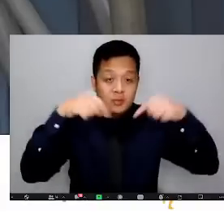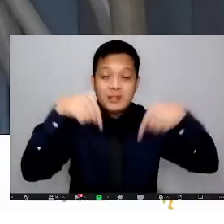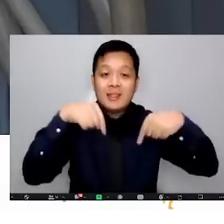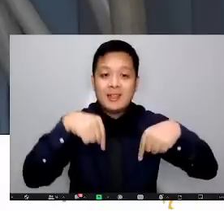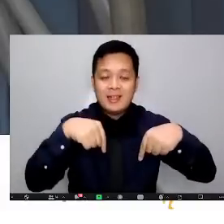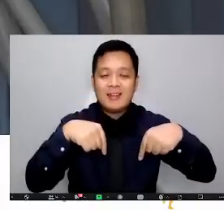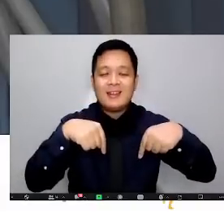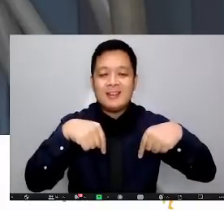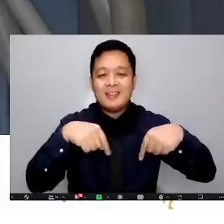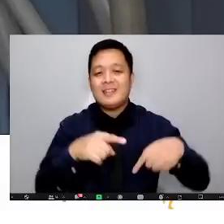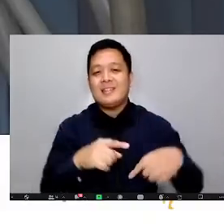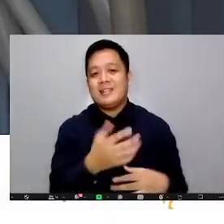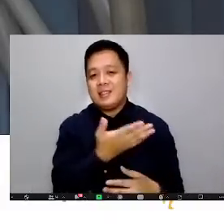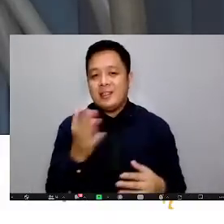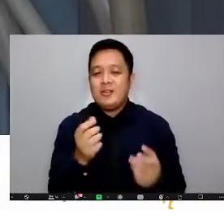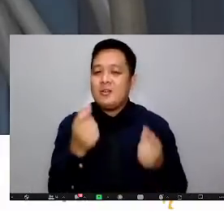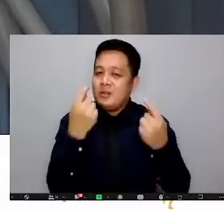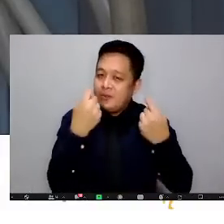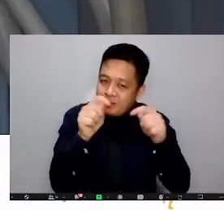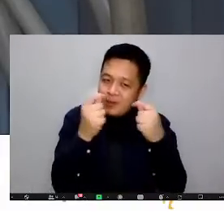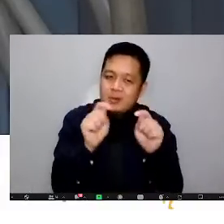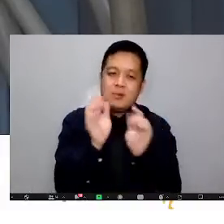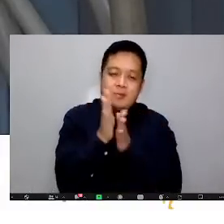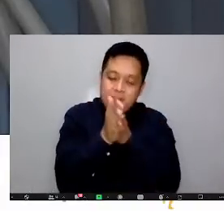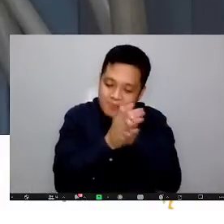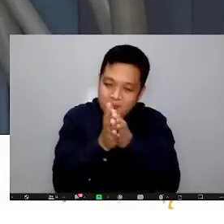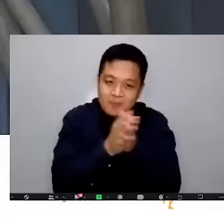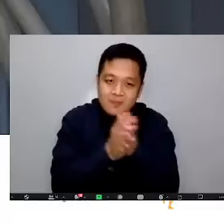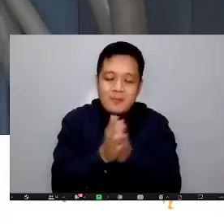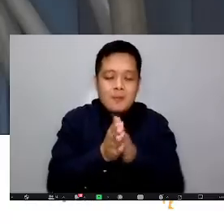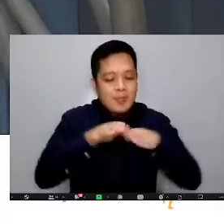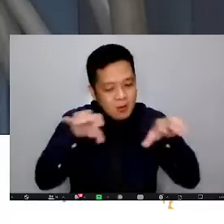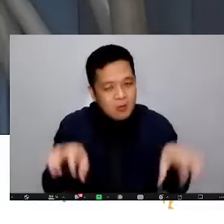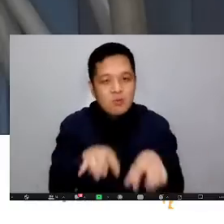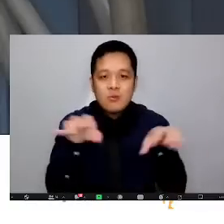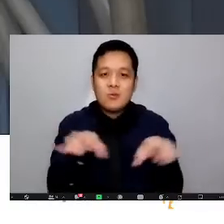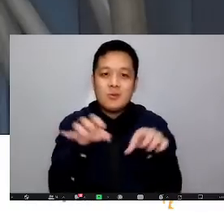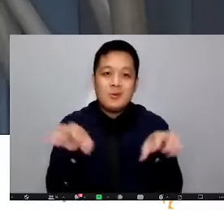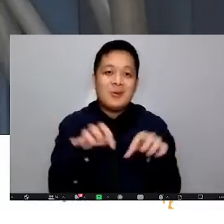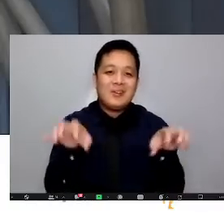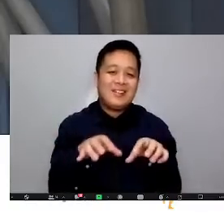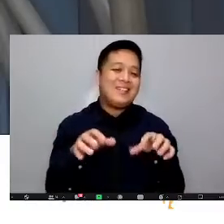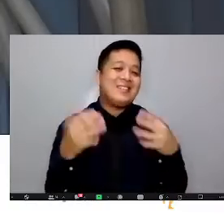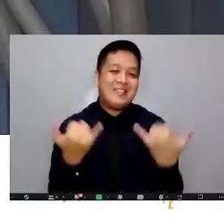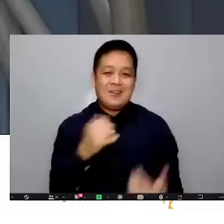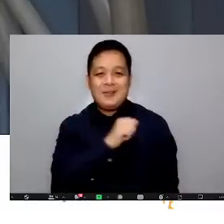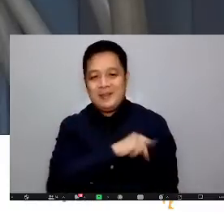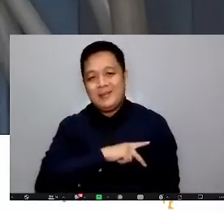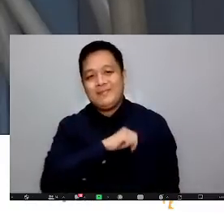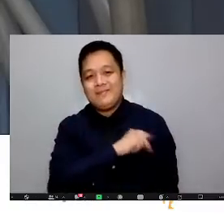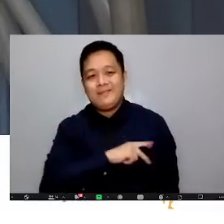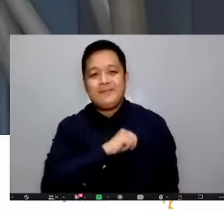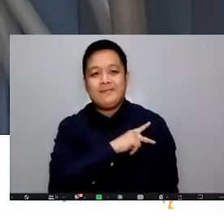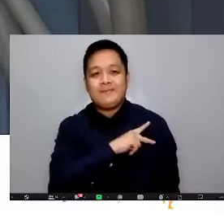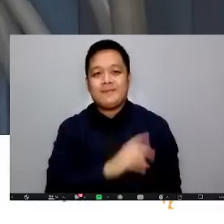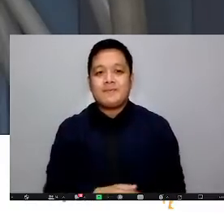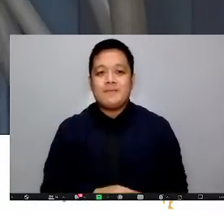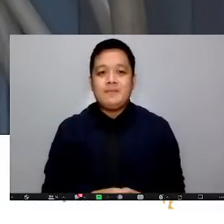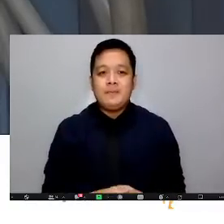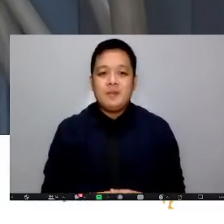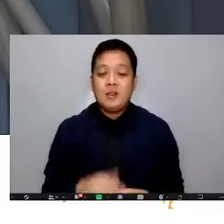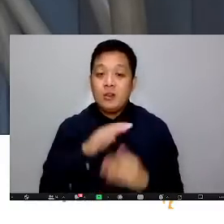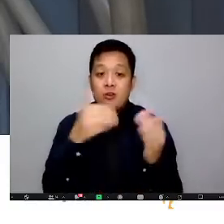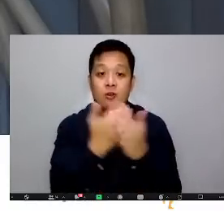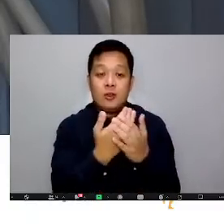work. The NSTF is also a venue for you to learn further, to engage with fellow student